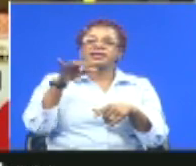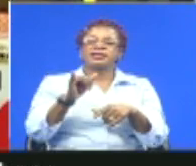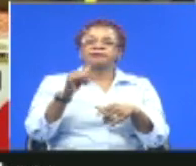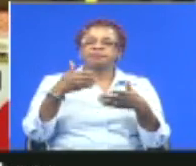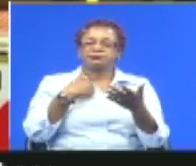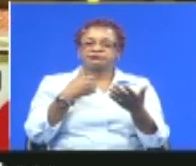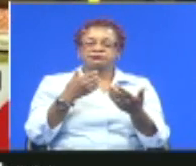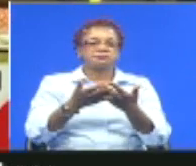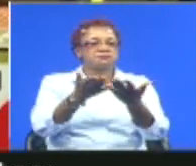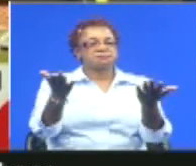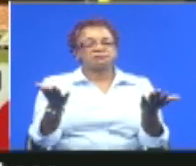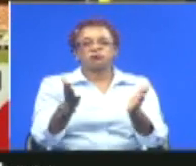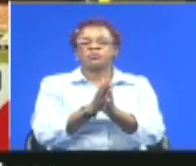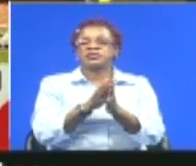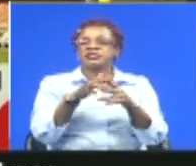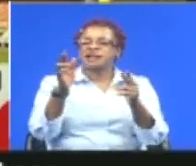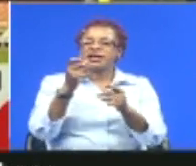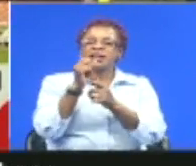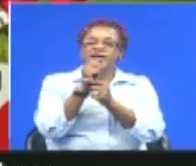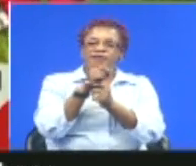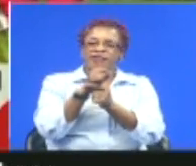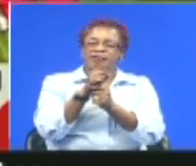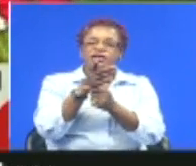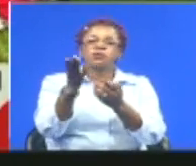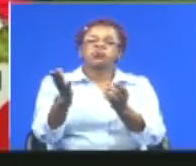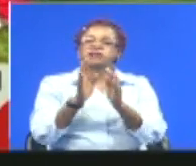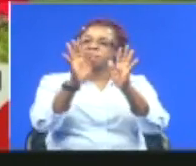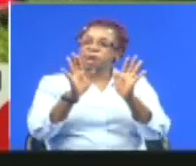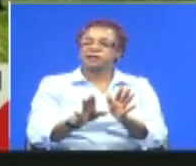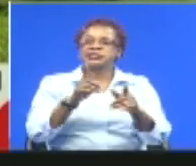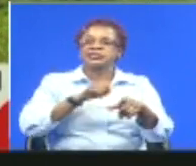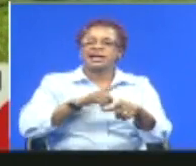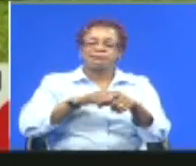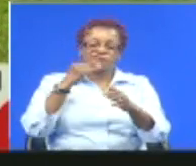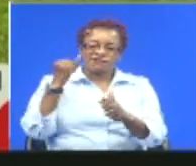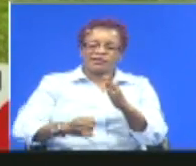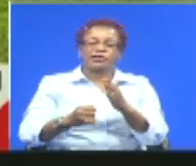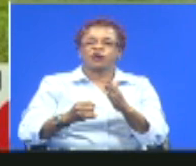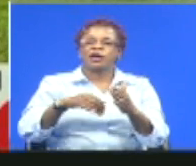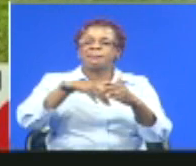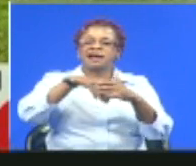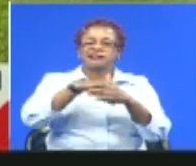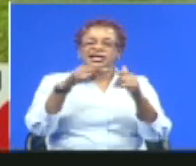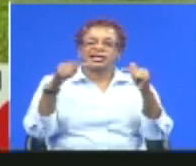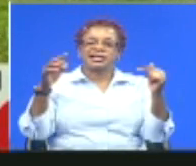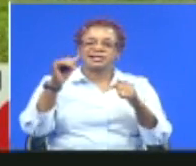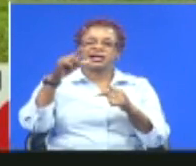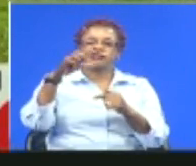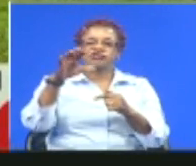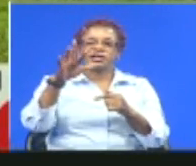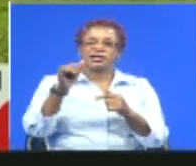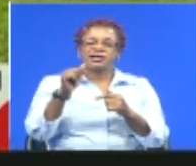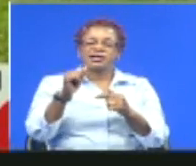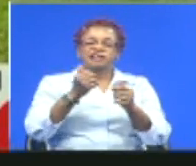in the starting 11. She was instrumental during Harambee Starlets' final qualifying match against Algeria at Kasarani